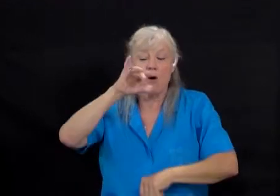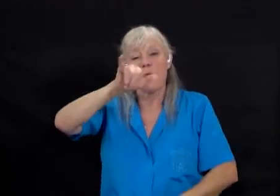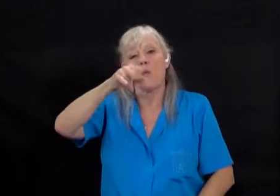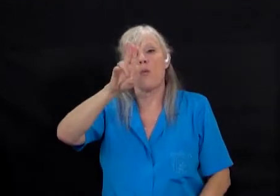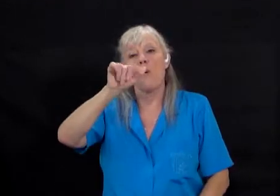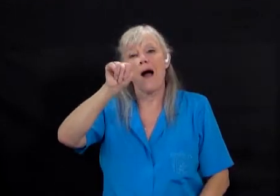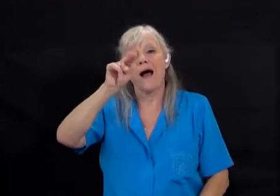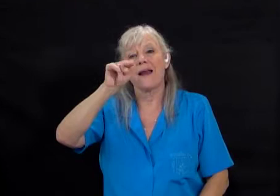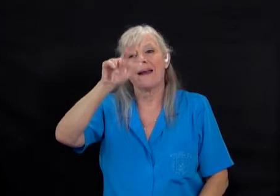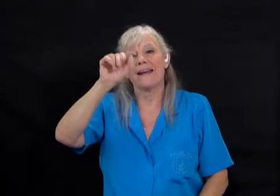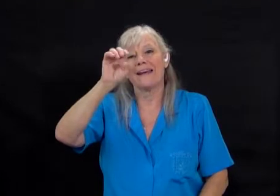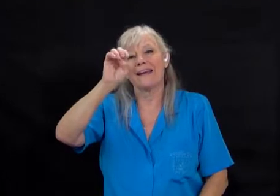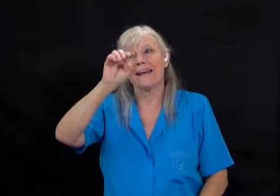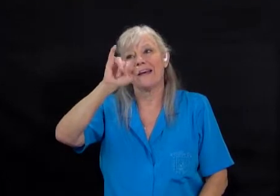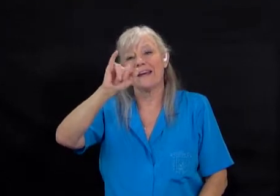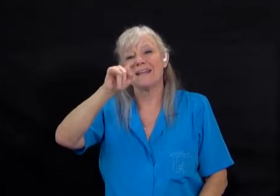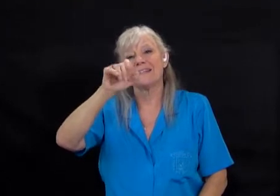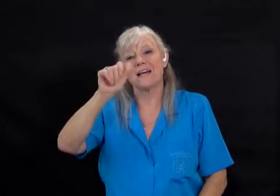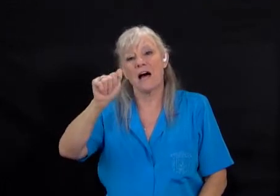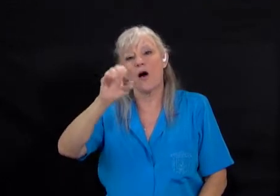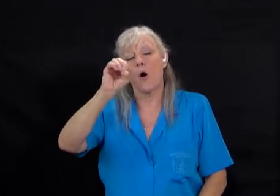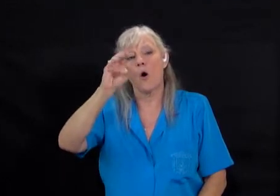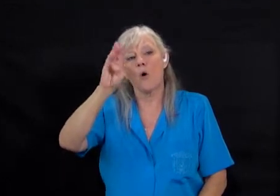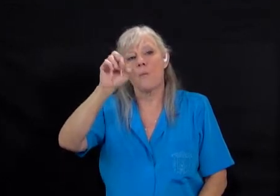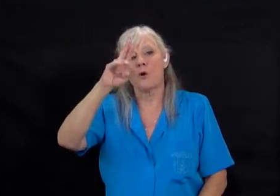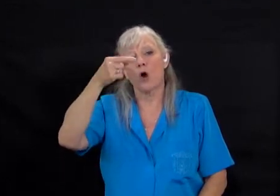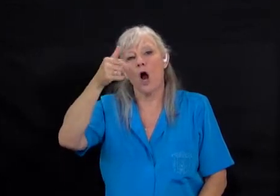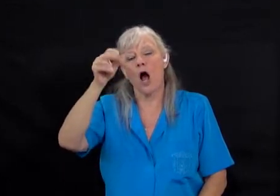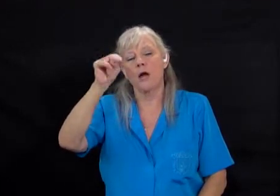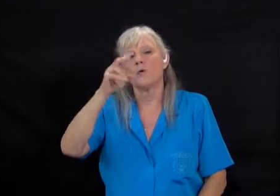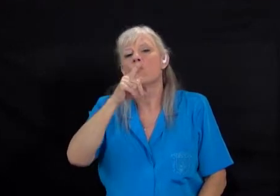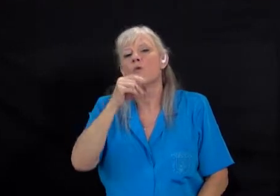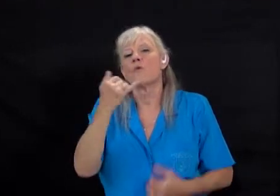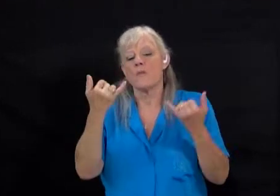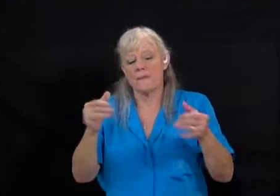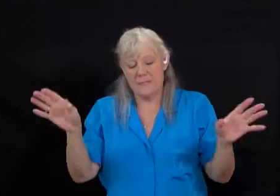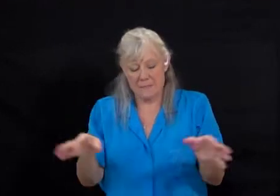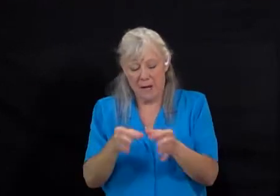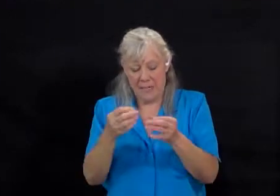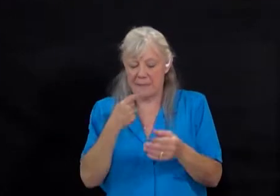Francis Obregon, for whom this Mass is offered.